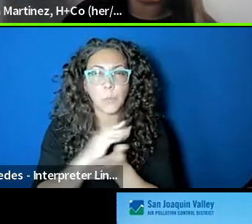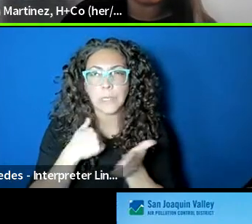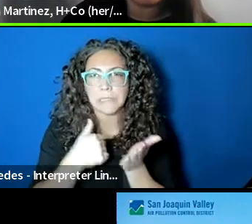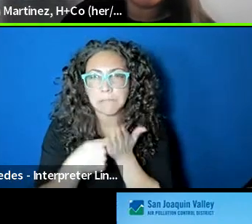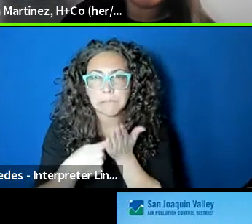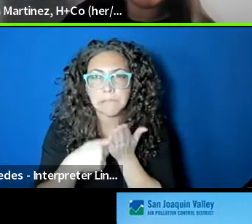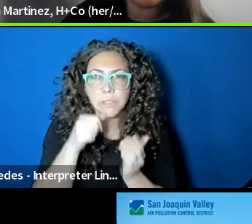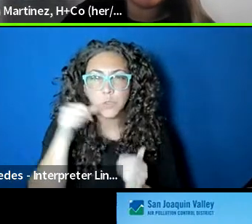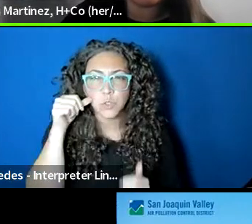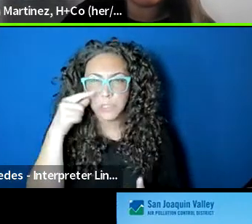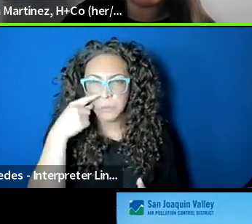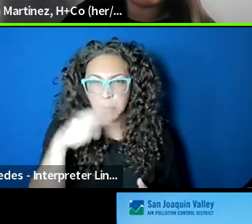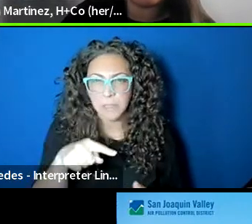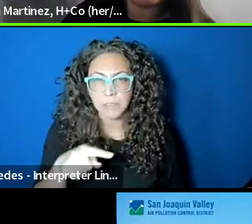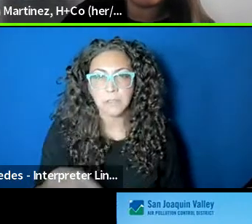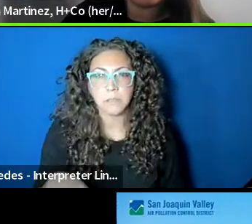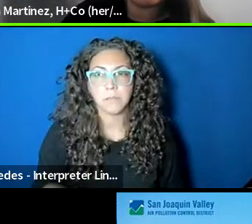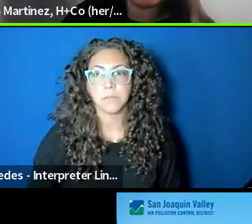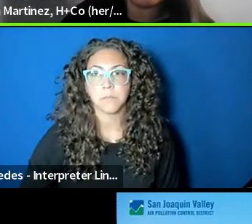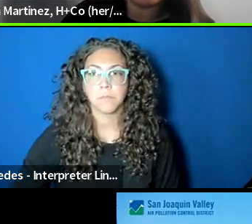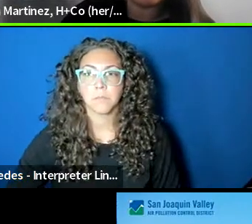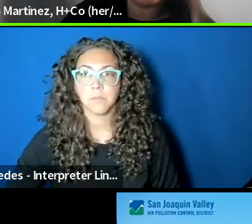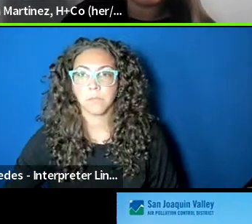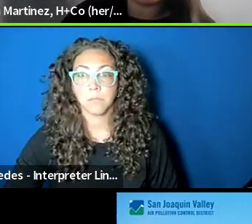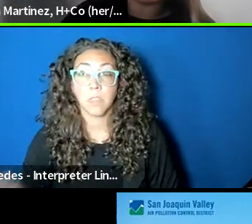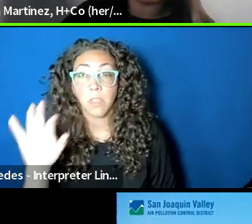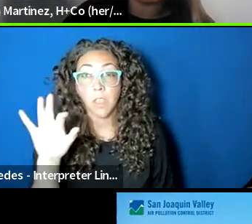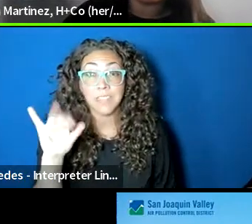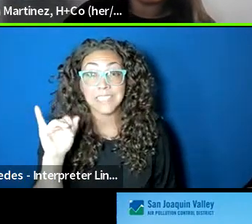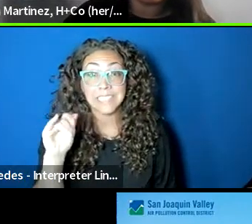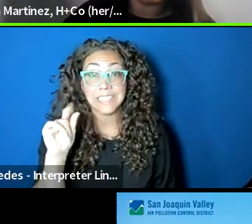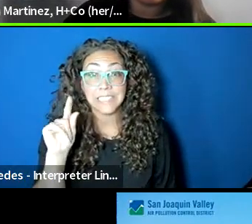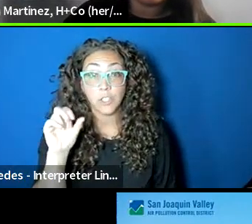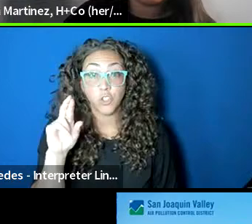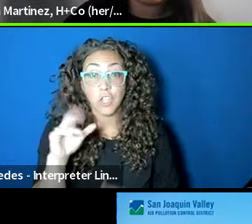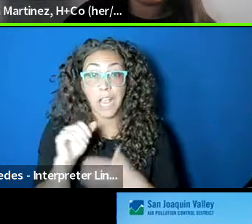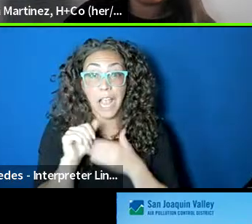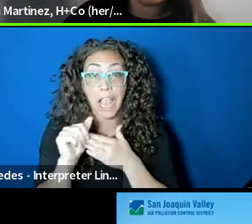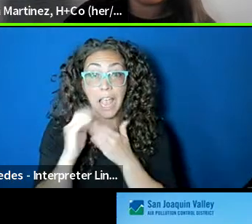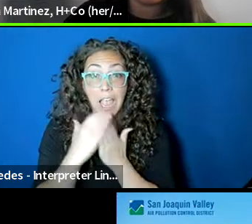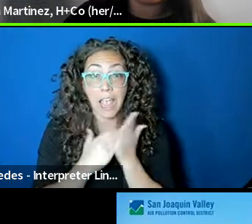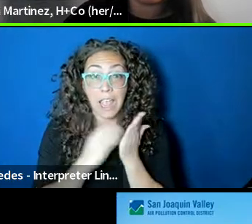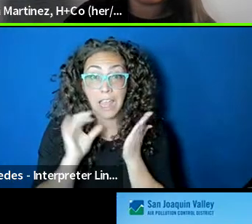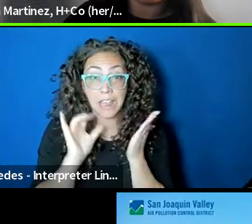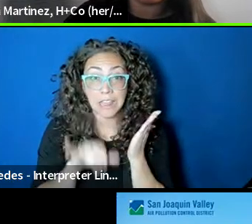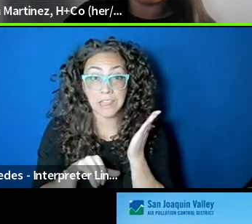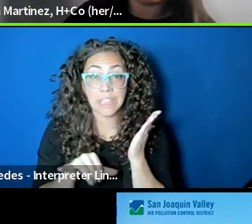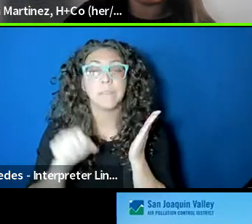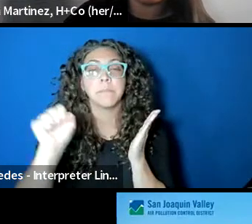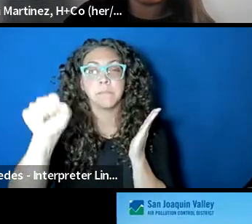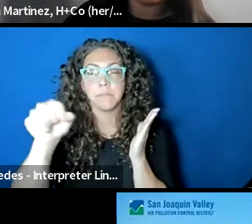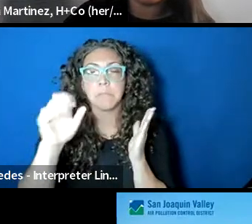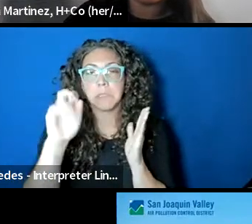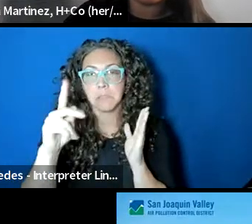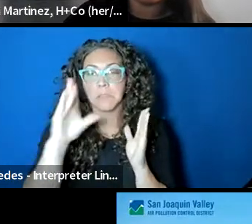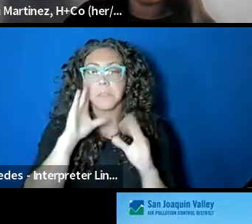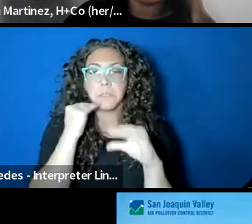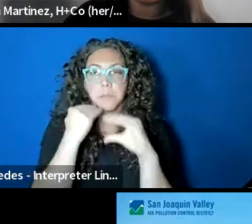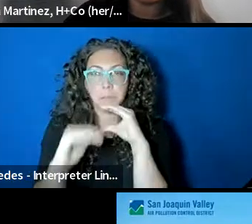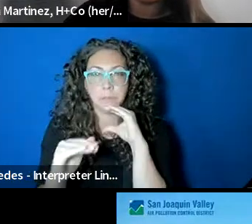The facilitator guide, Hector? Yes. Okay, let me email that to you. Sure.